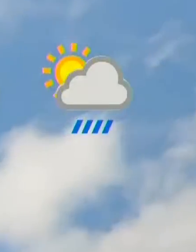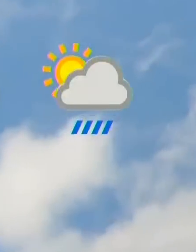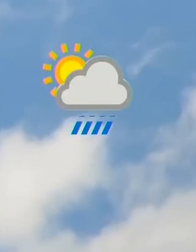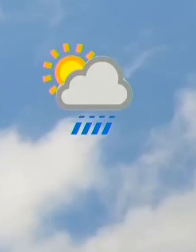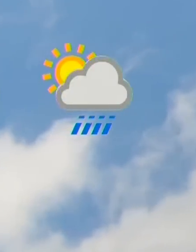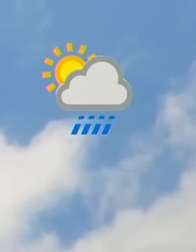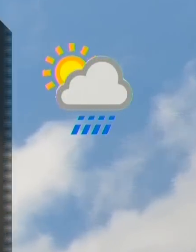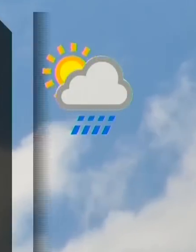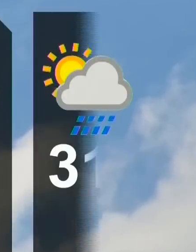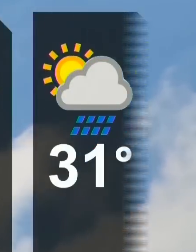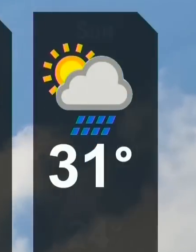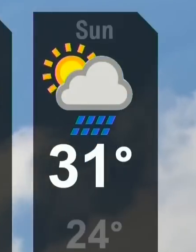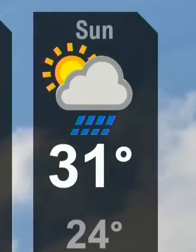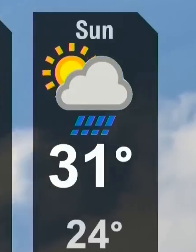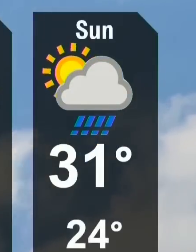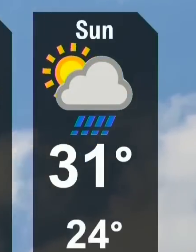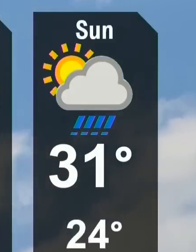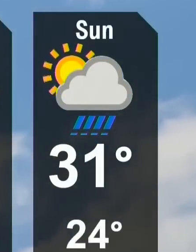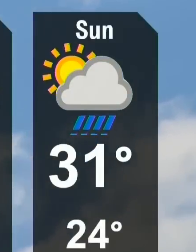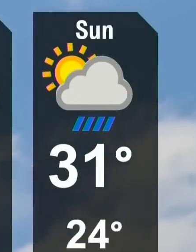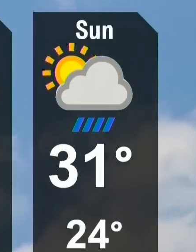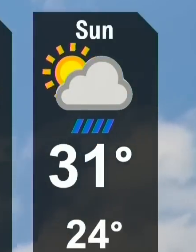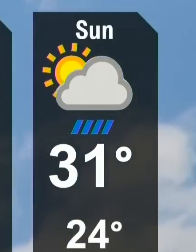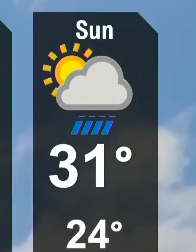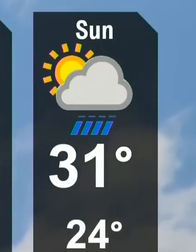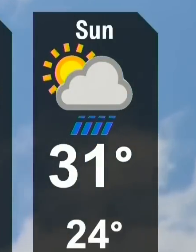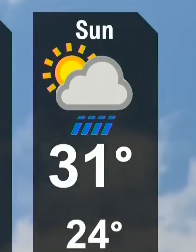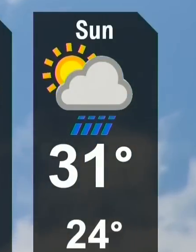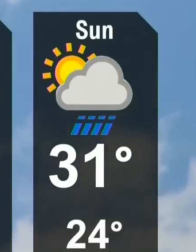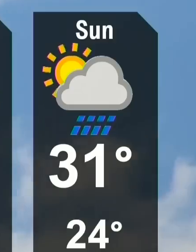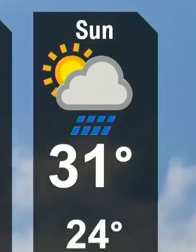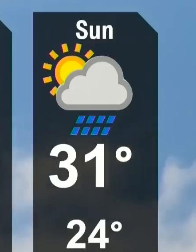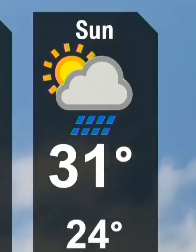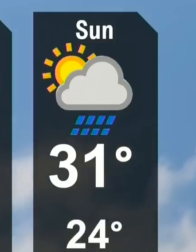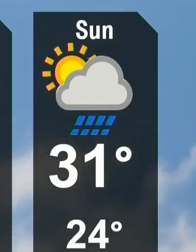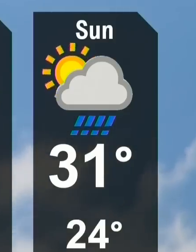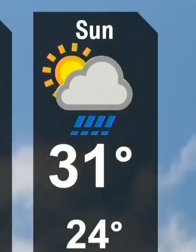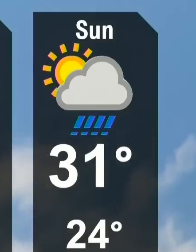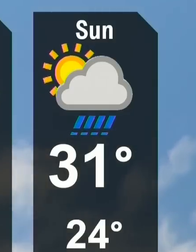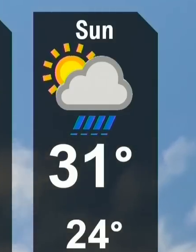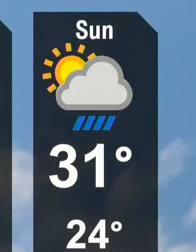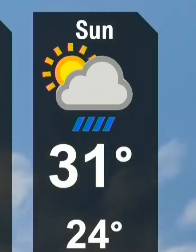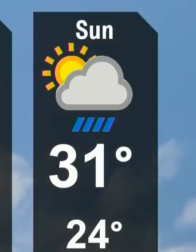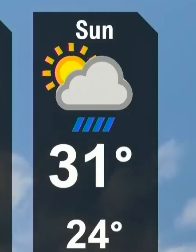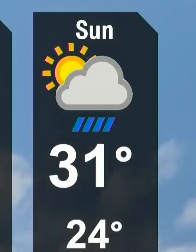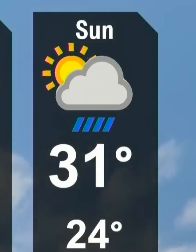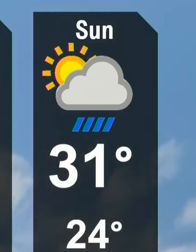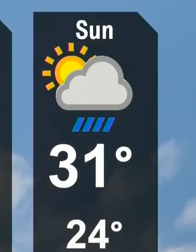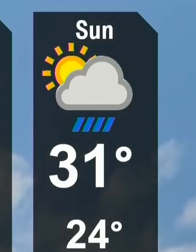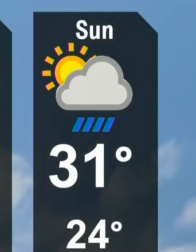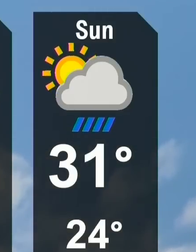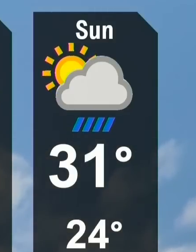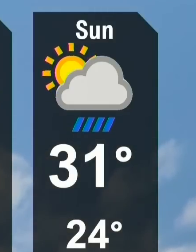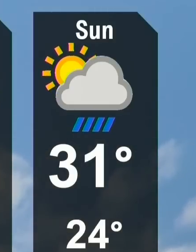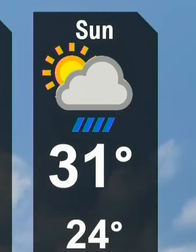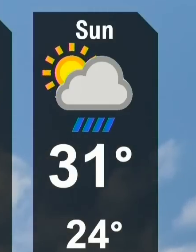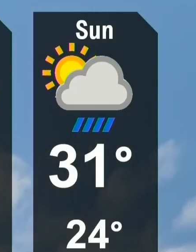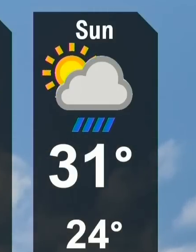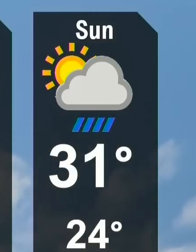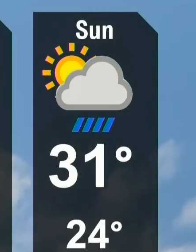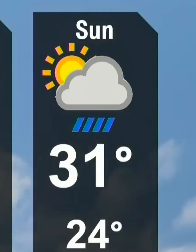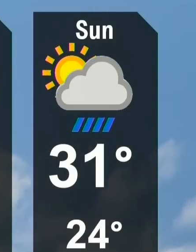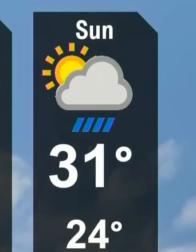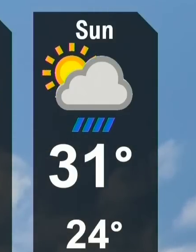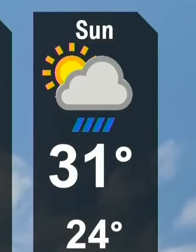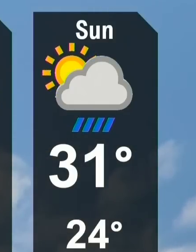next 3 days, the shear line will maintain some showers tomorrow. Thereafter, we are expecting a trough system to